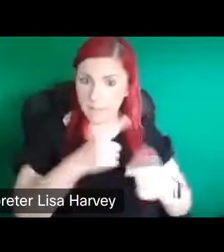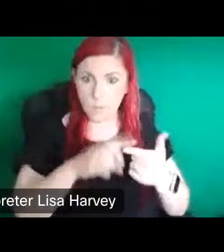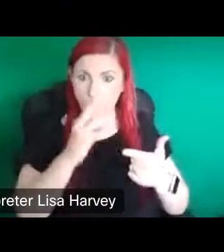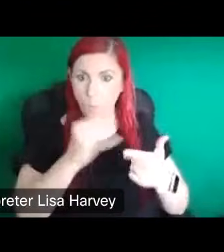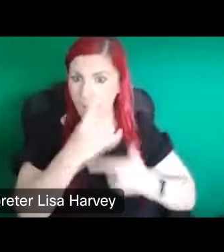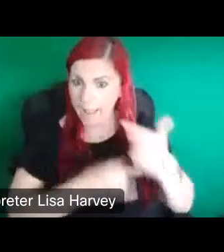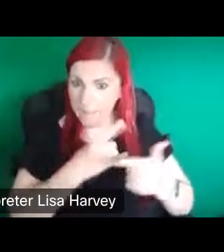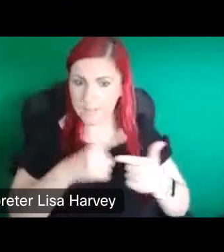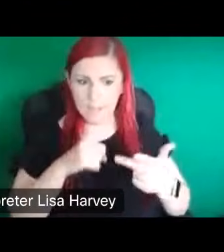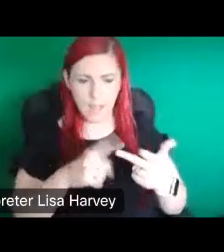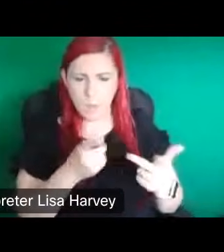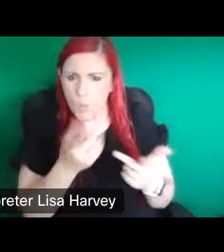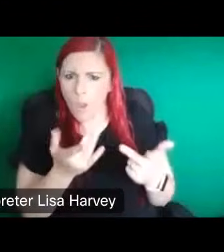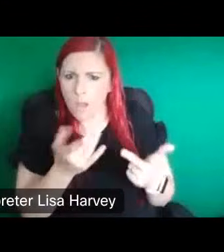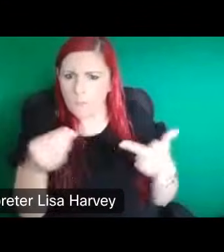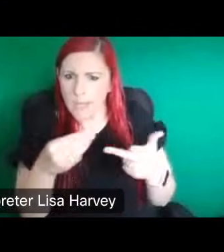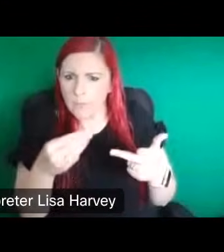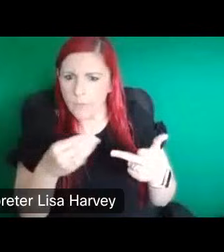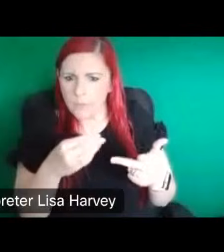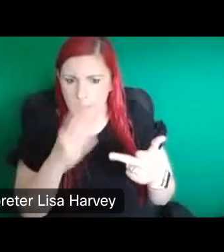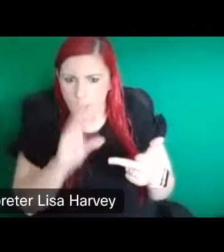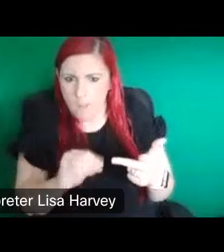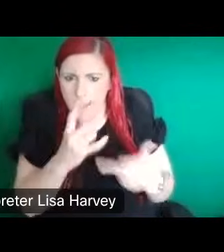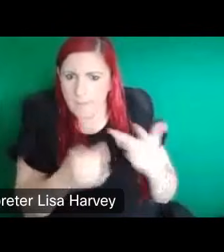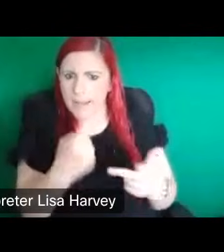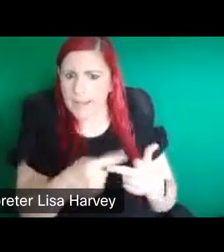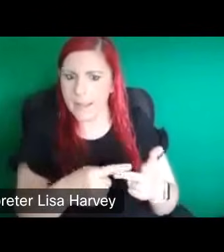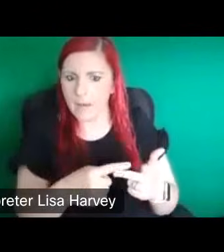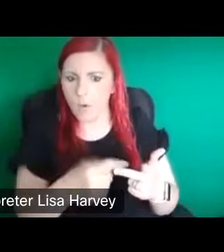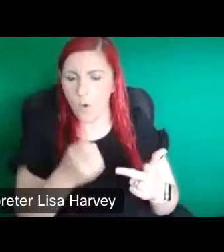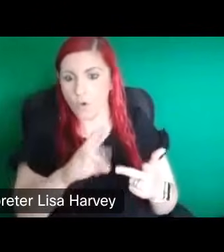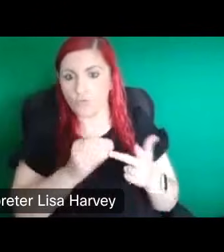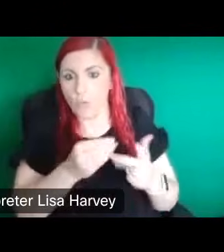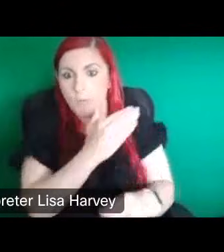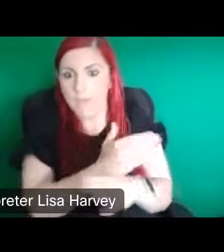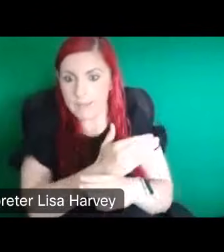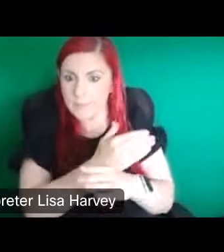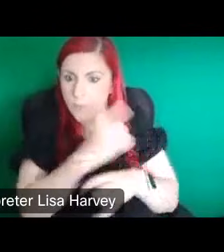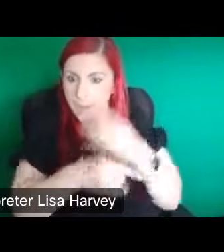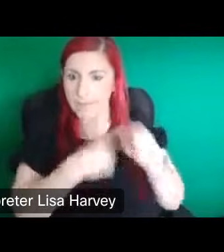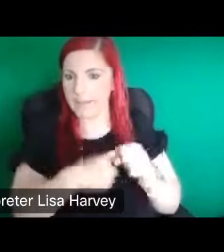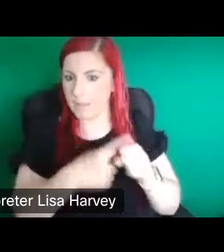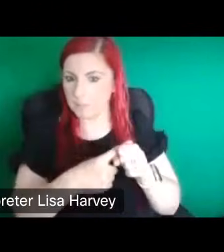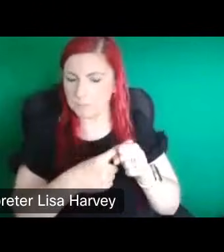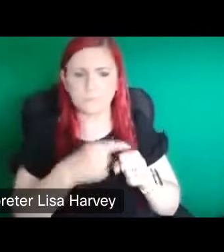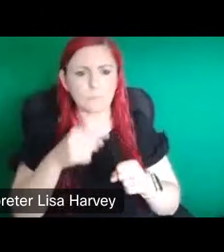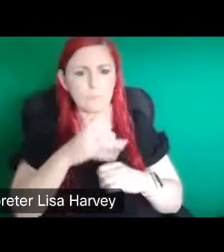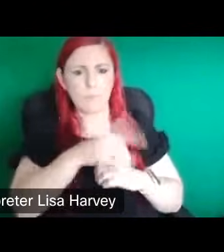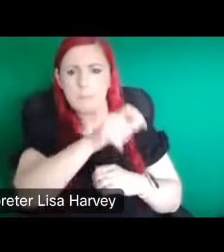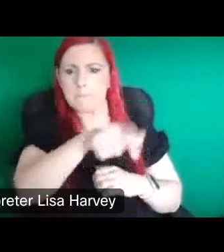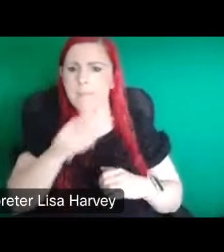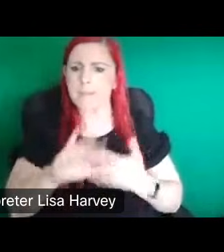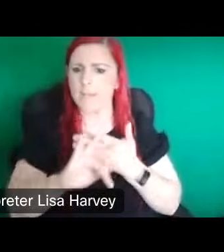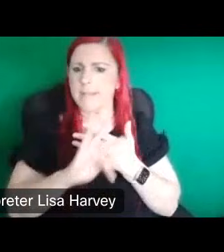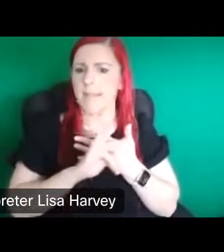doesn't happen again, or to at least our best to prevent it from happening again. Patient Safety Act, known as